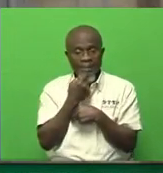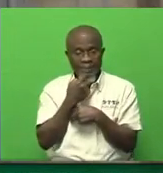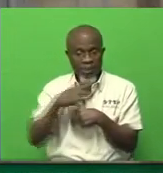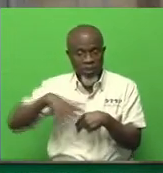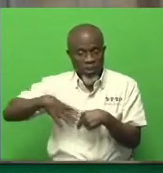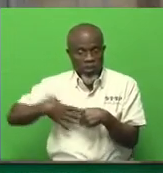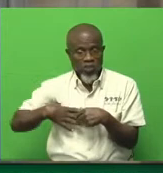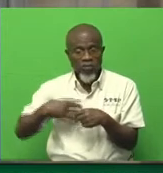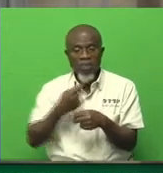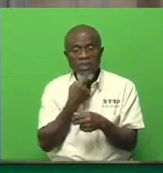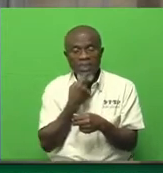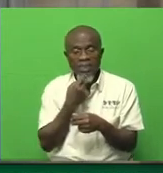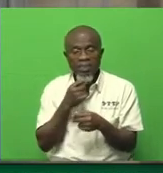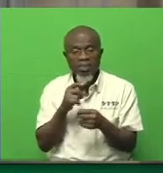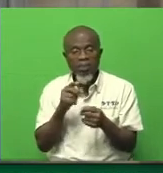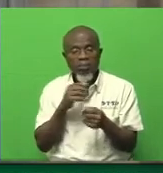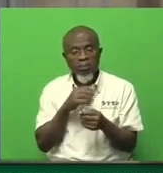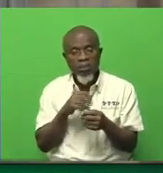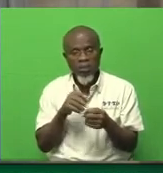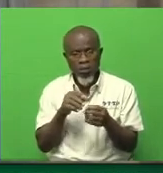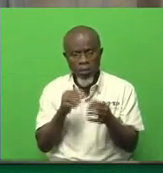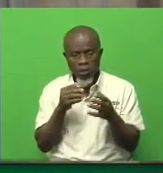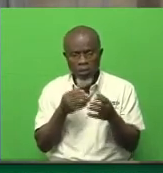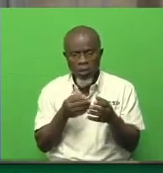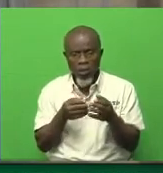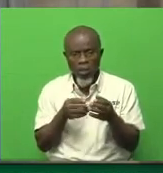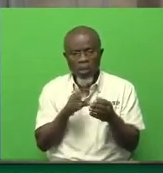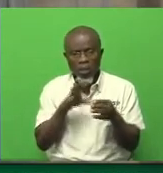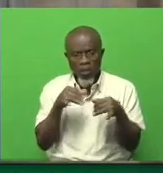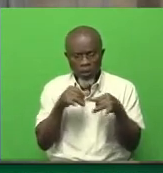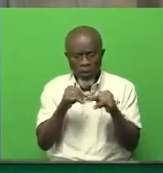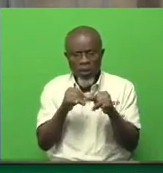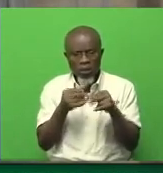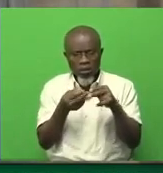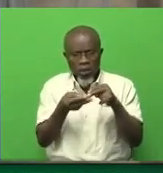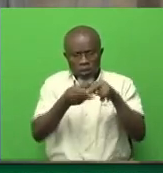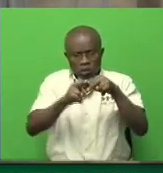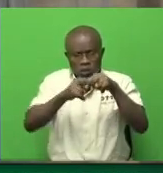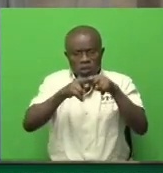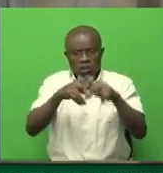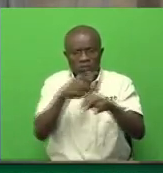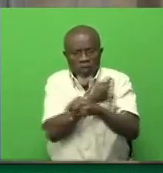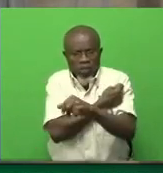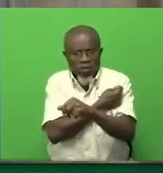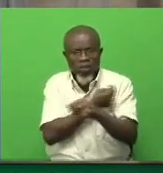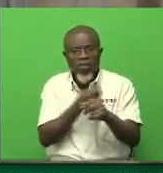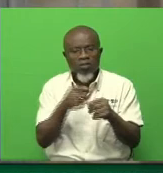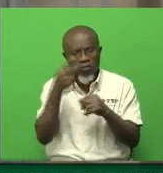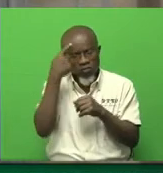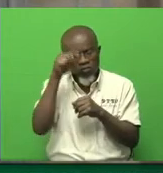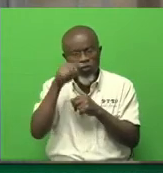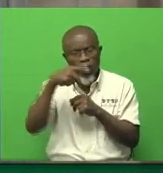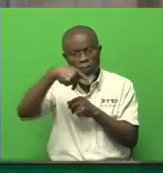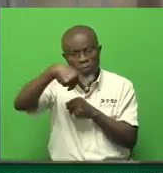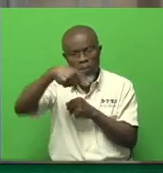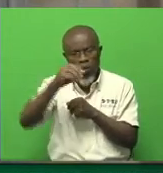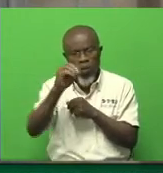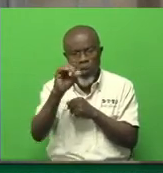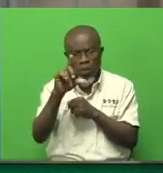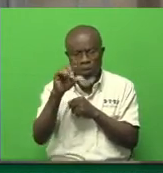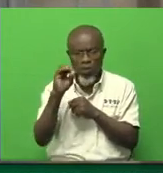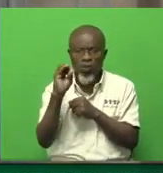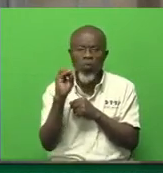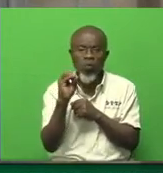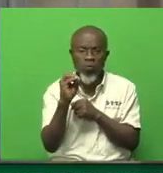set around Papa vaccination of polio and she sounded as a warning advising that immune immunization is the only way